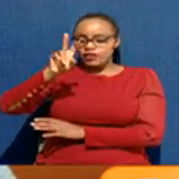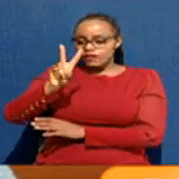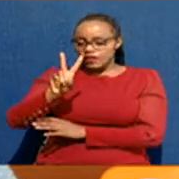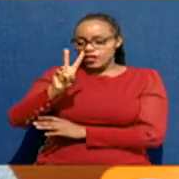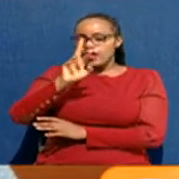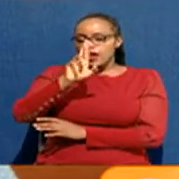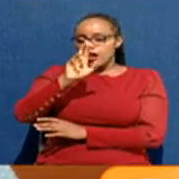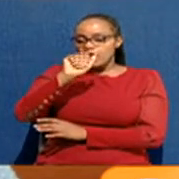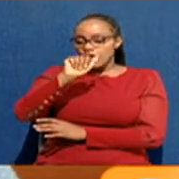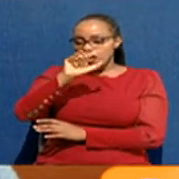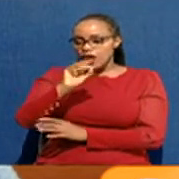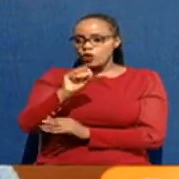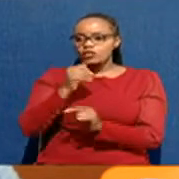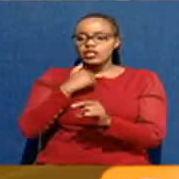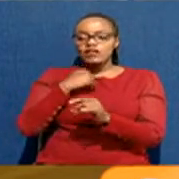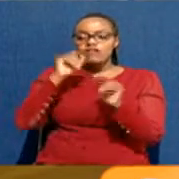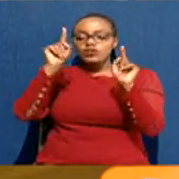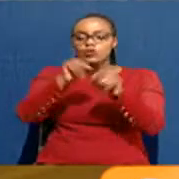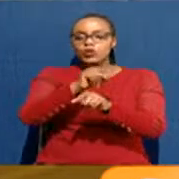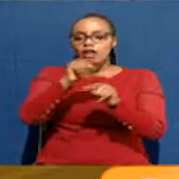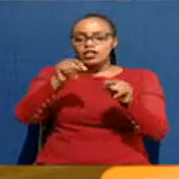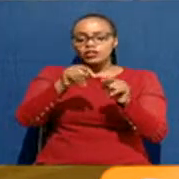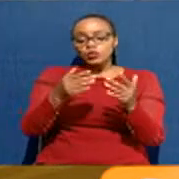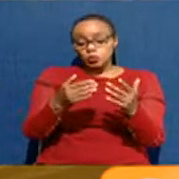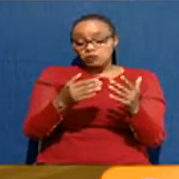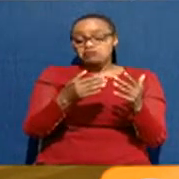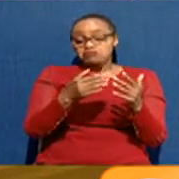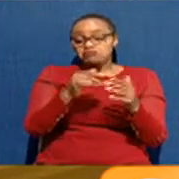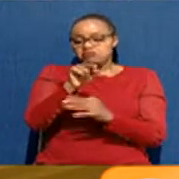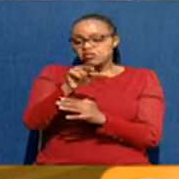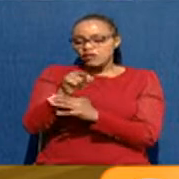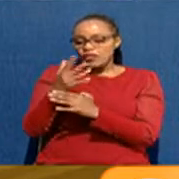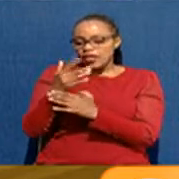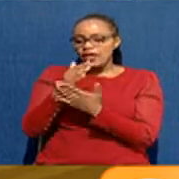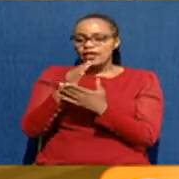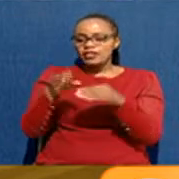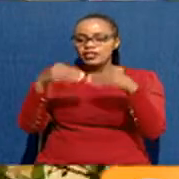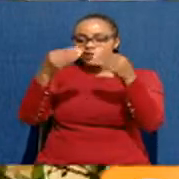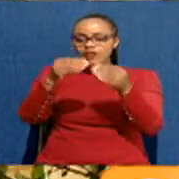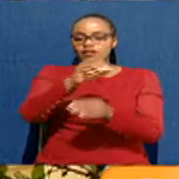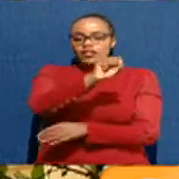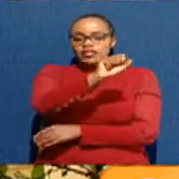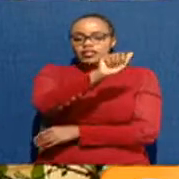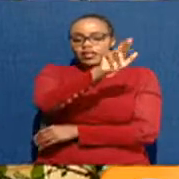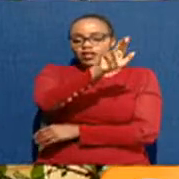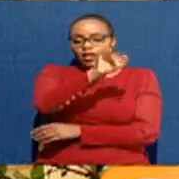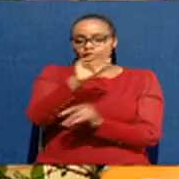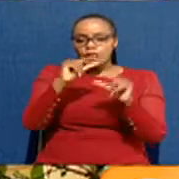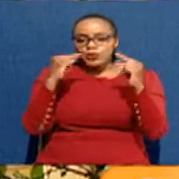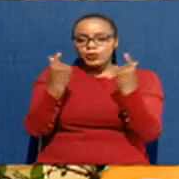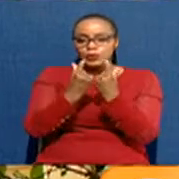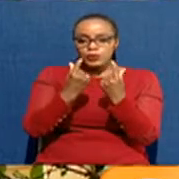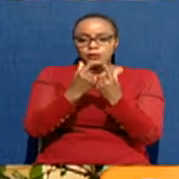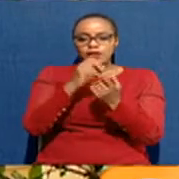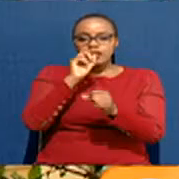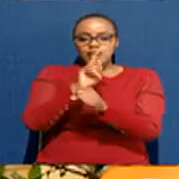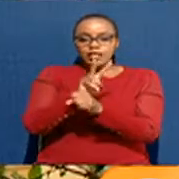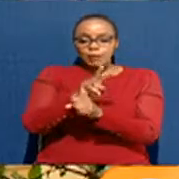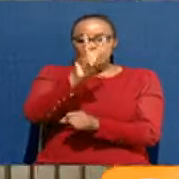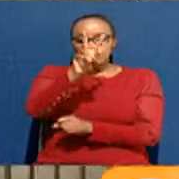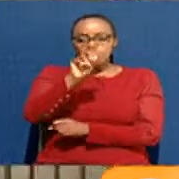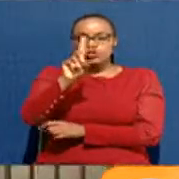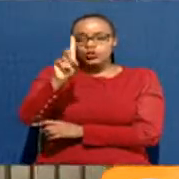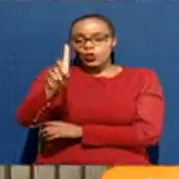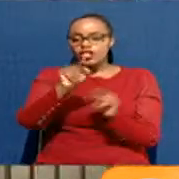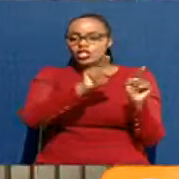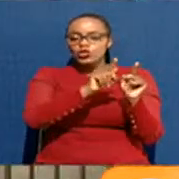challenged the court's decision to nullify, revoke and cancel the lease awarded to Sarai Group in December 2021 and